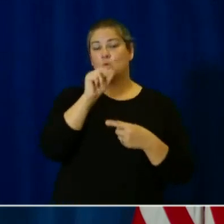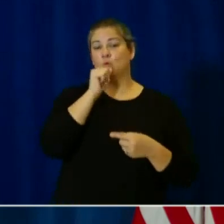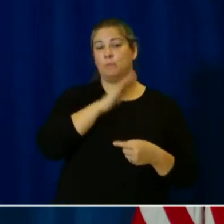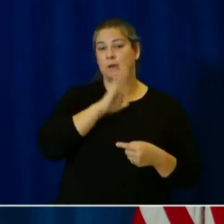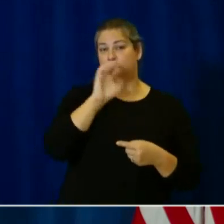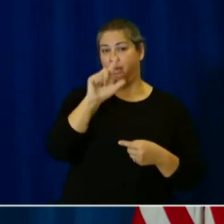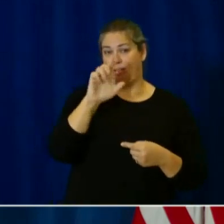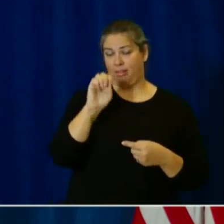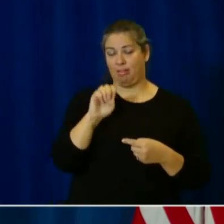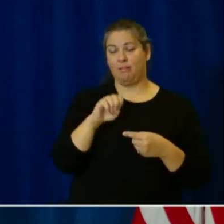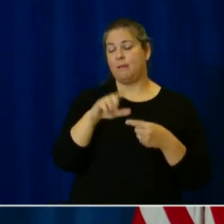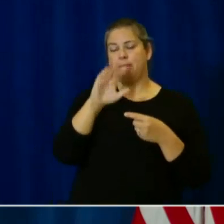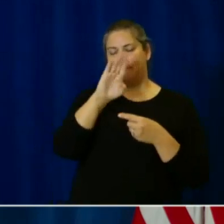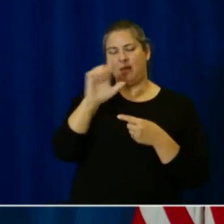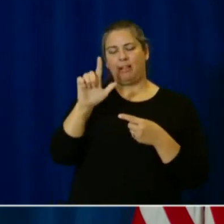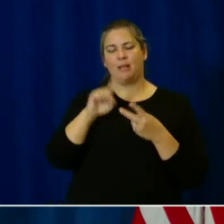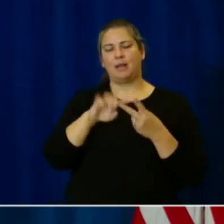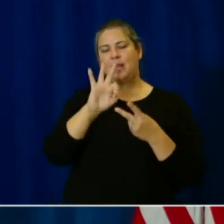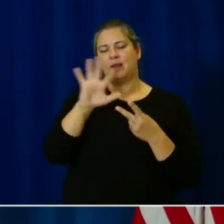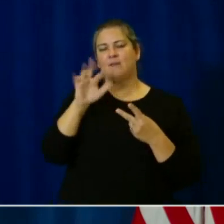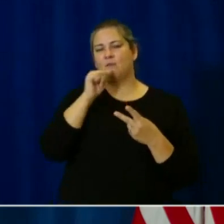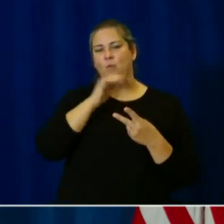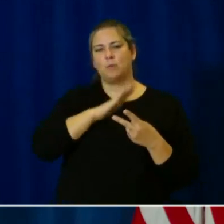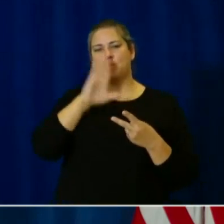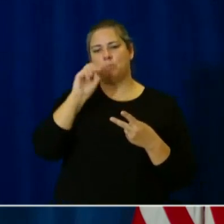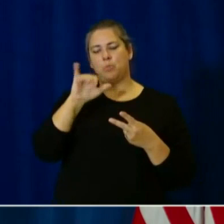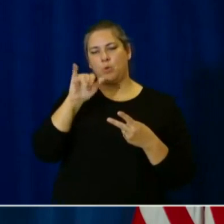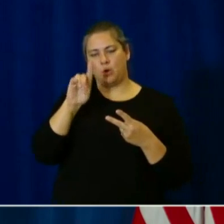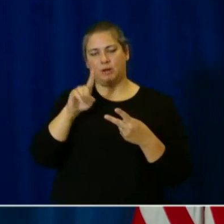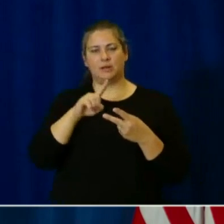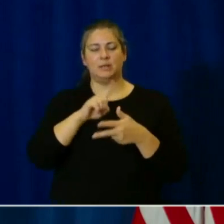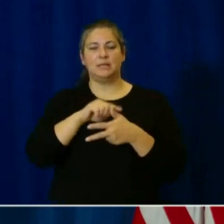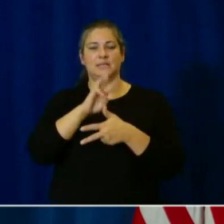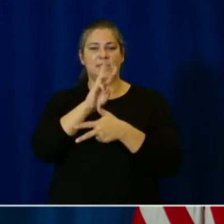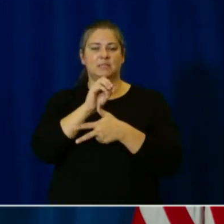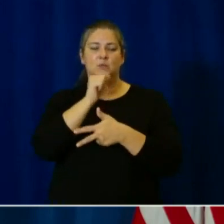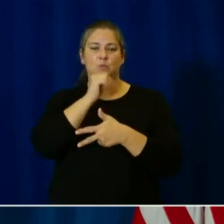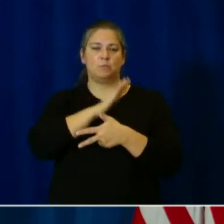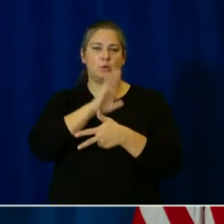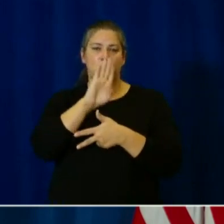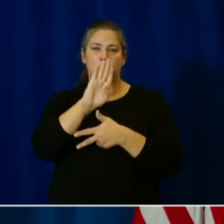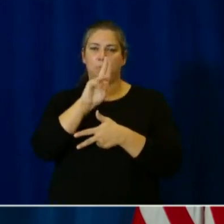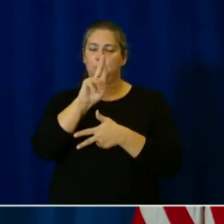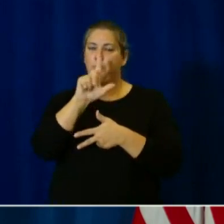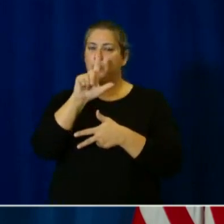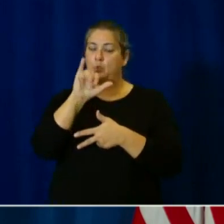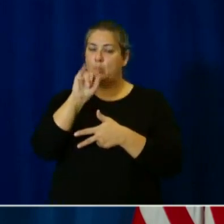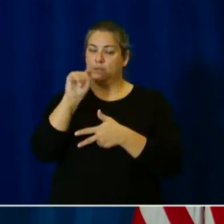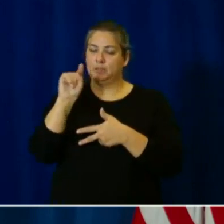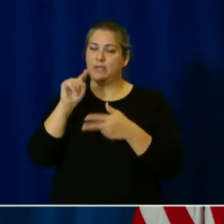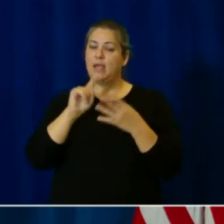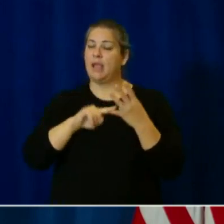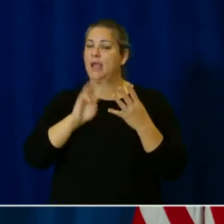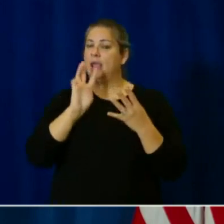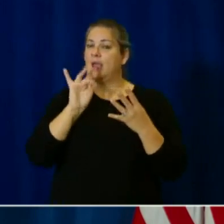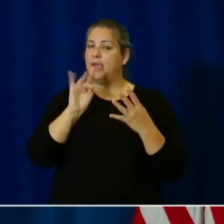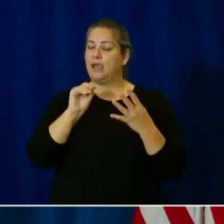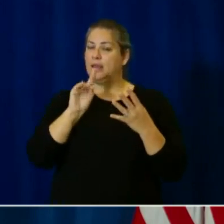Bell, a 95-year-old woman from Boyd, a 60-year-old woman from Bullitt, an 80-year-old woman